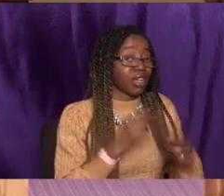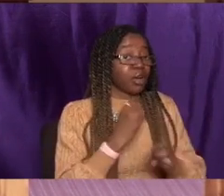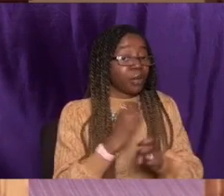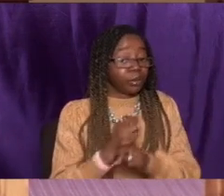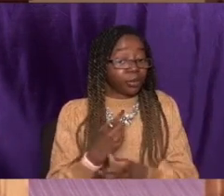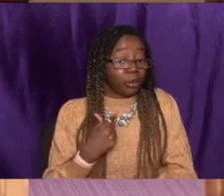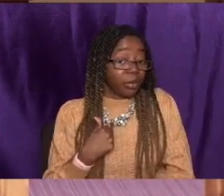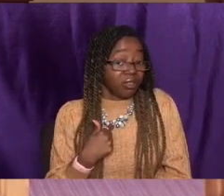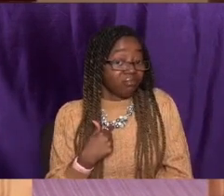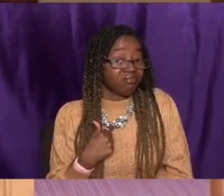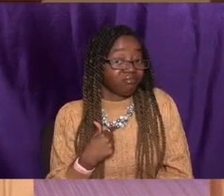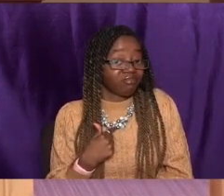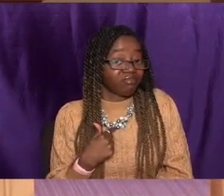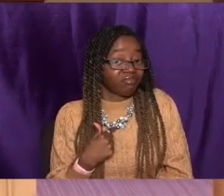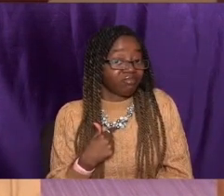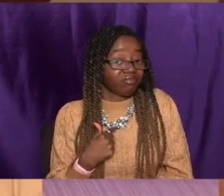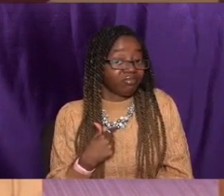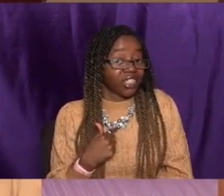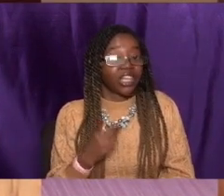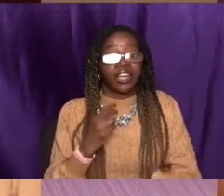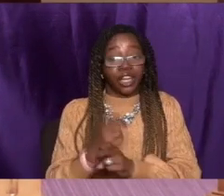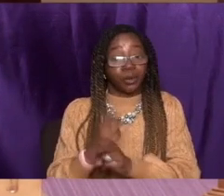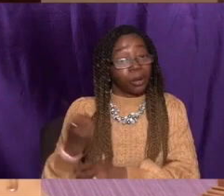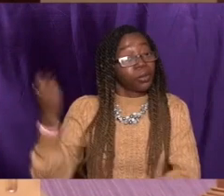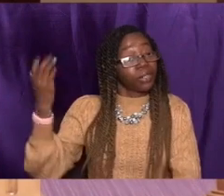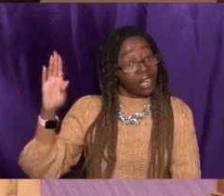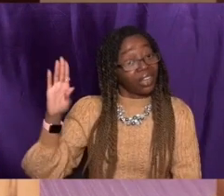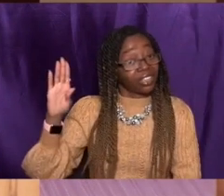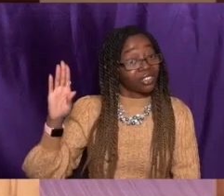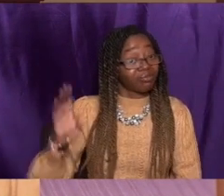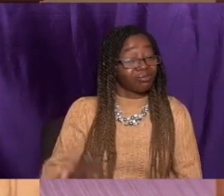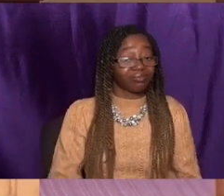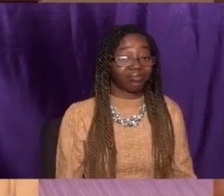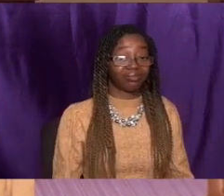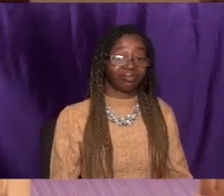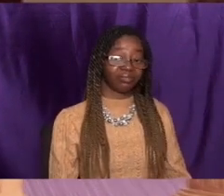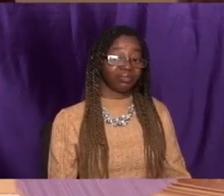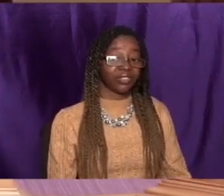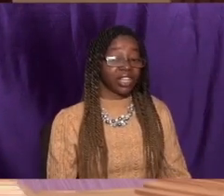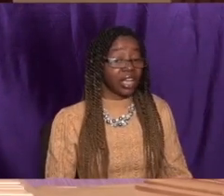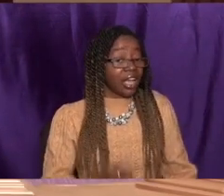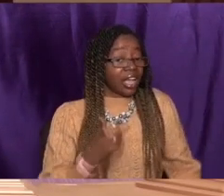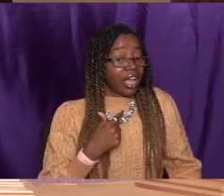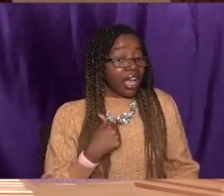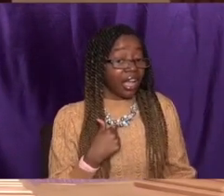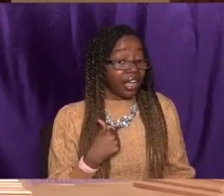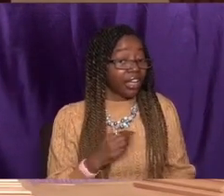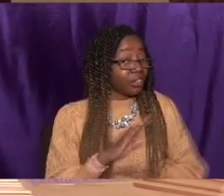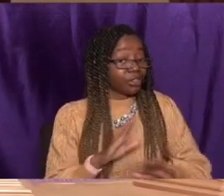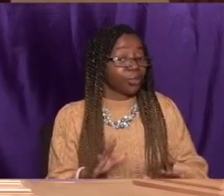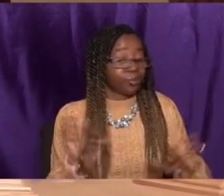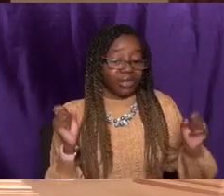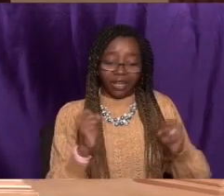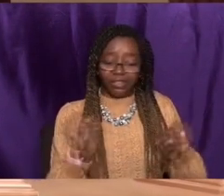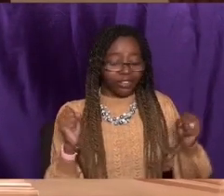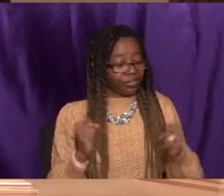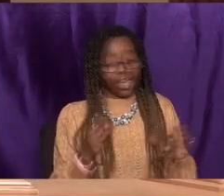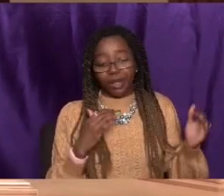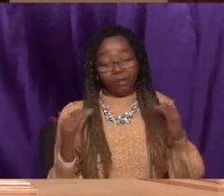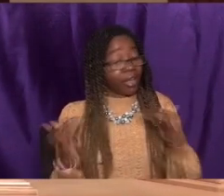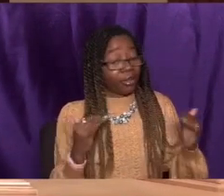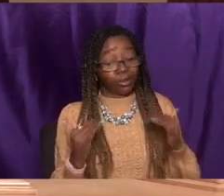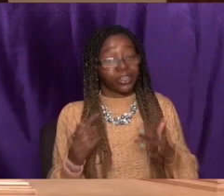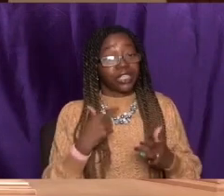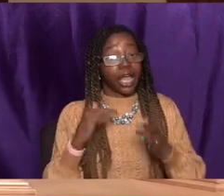me, they also got a problem with God. So I don't have to fight battles because